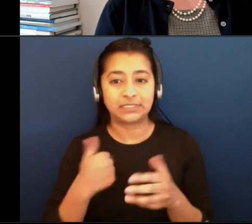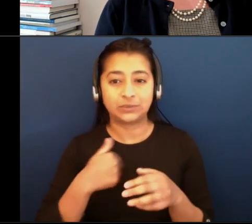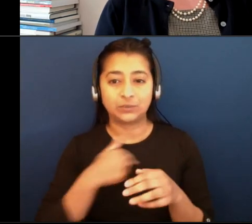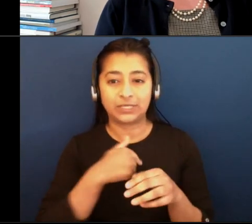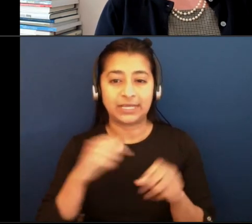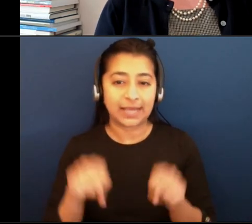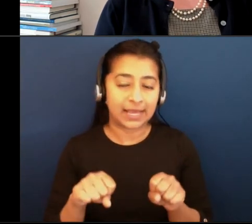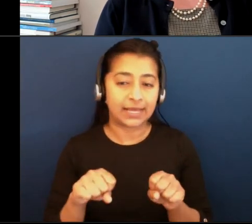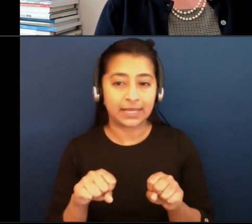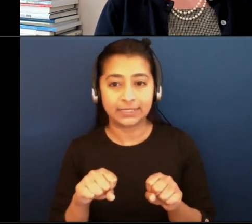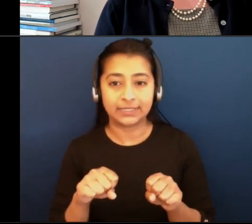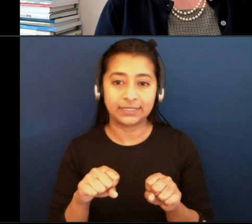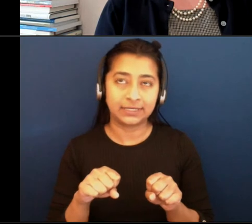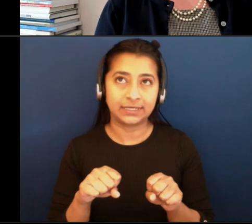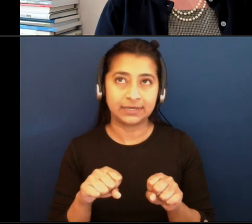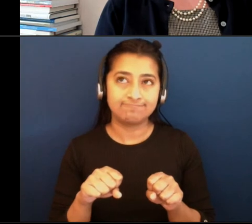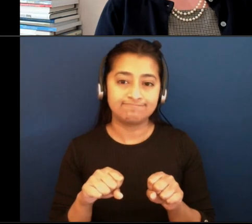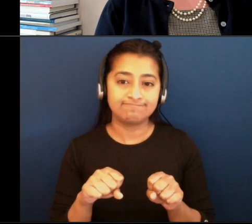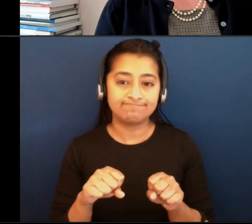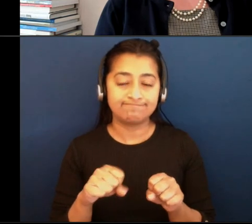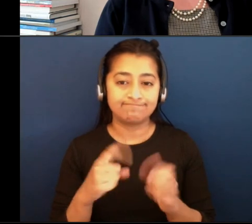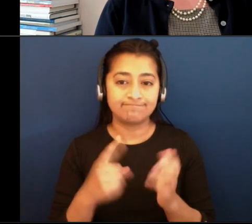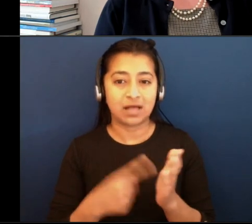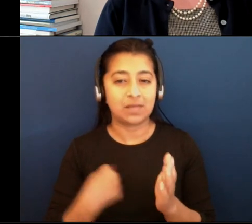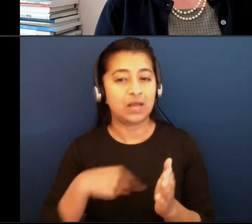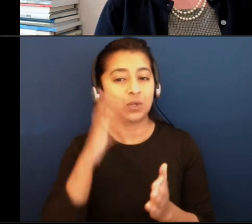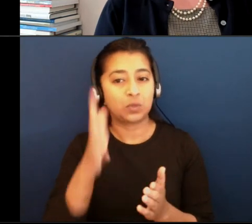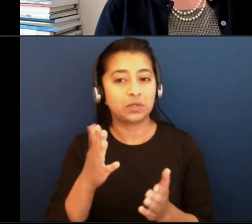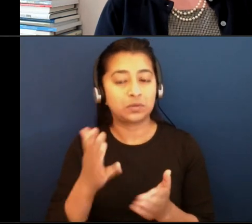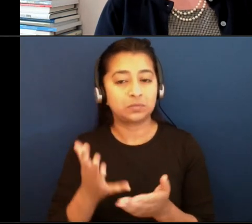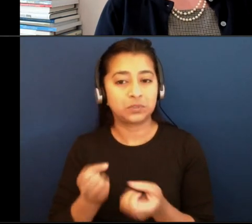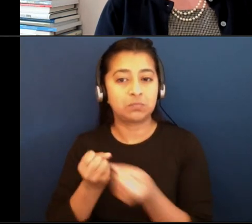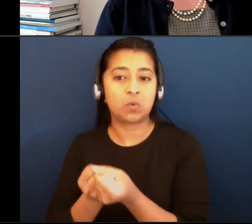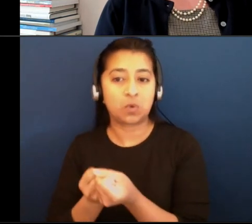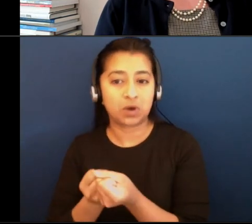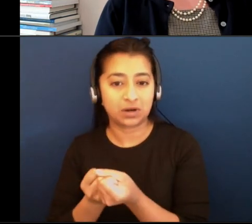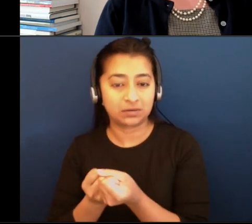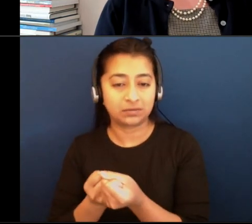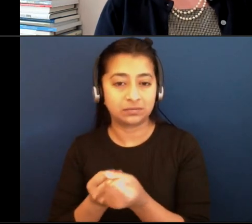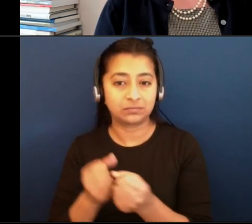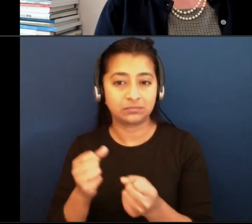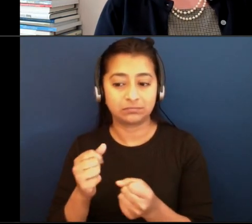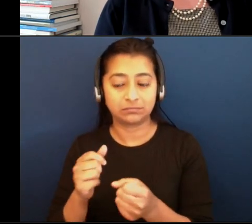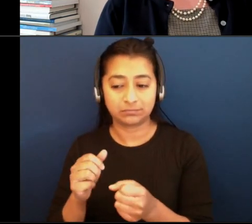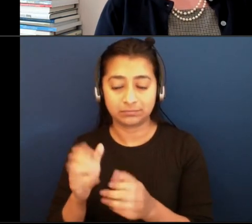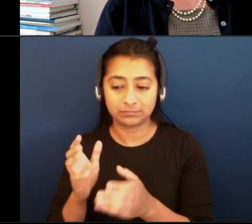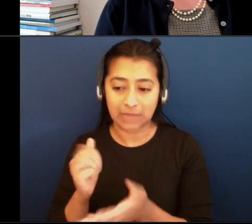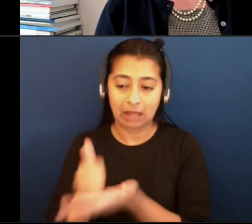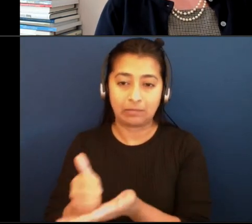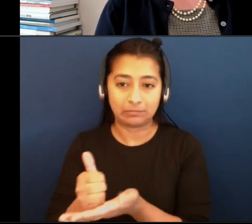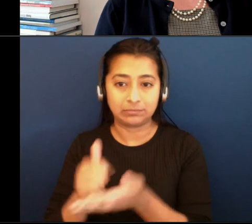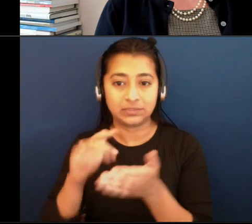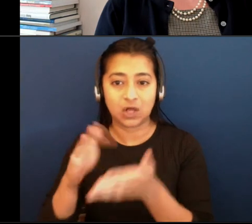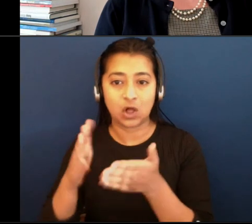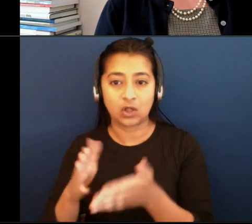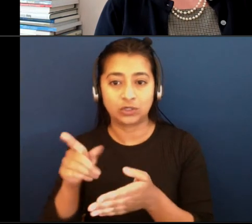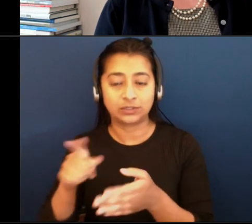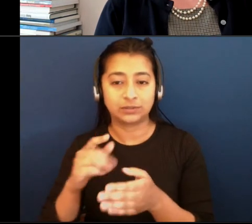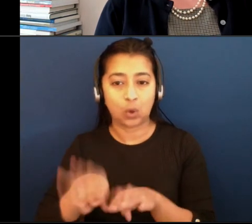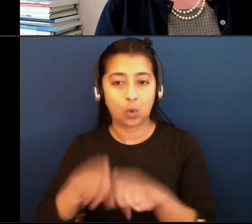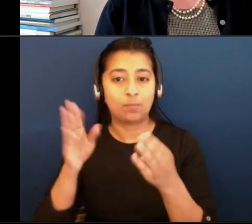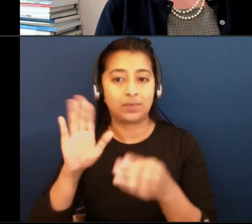you know, we sometimes support scholars to make their work open access without paying the fee or the